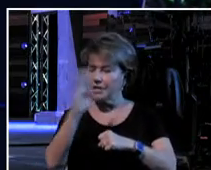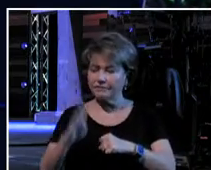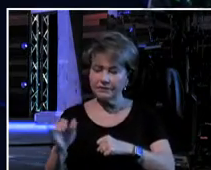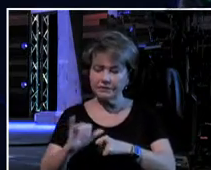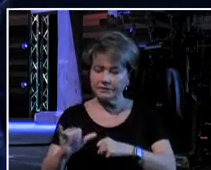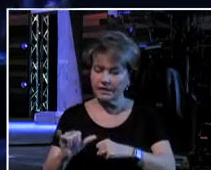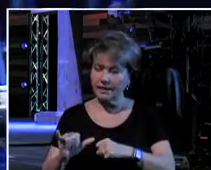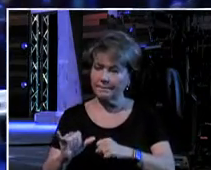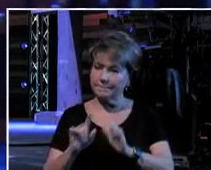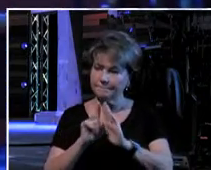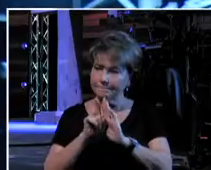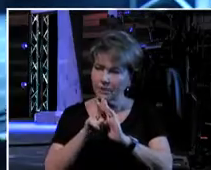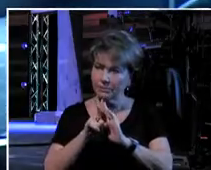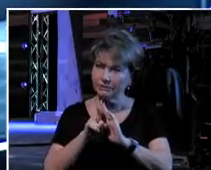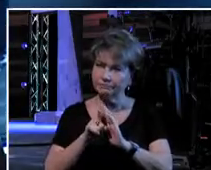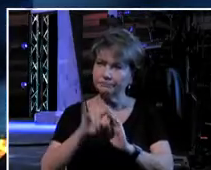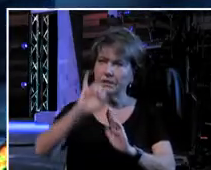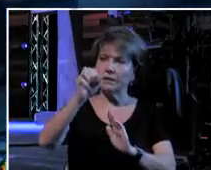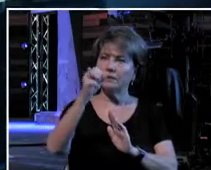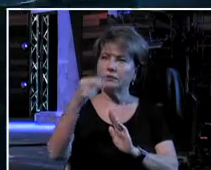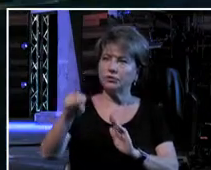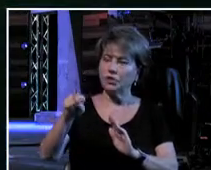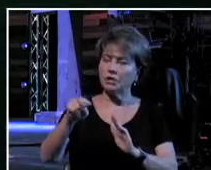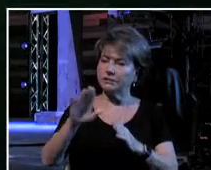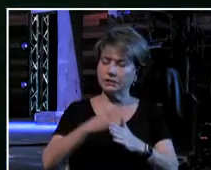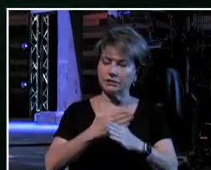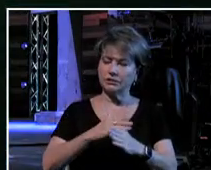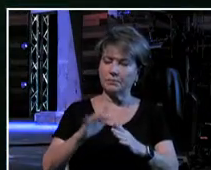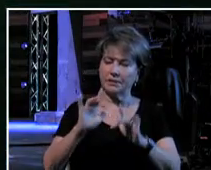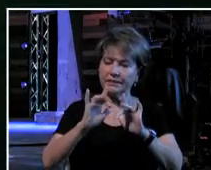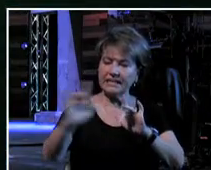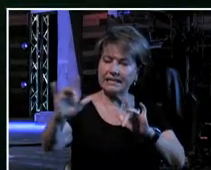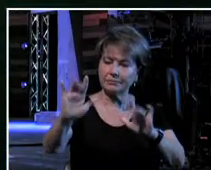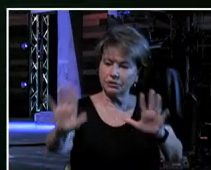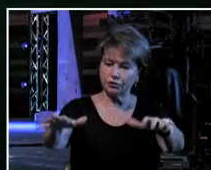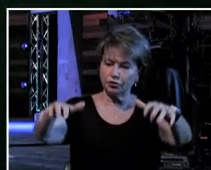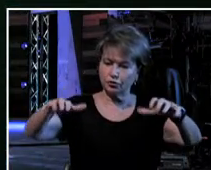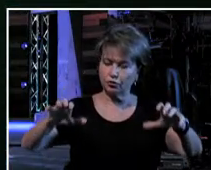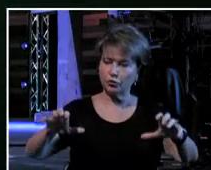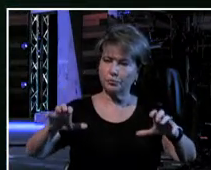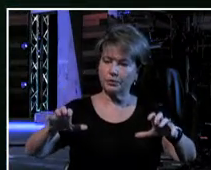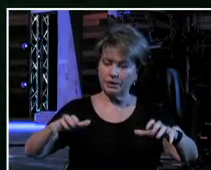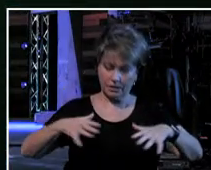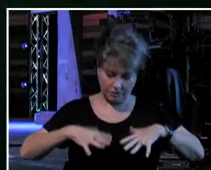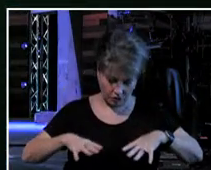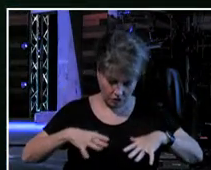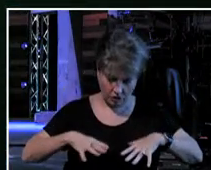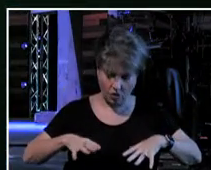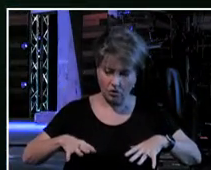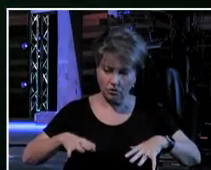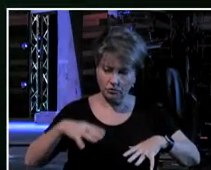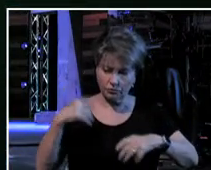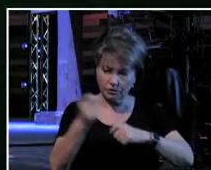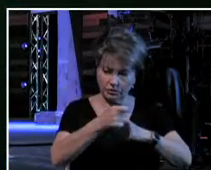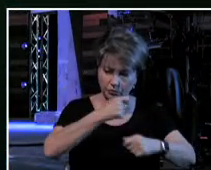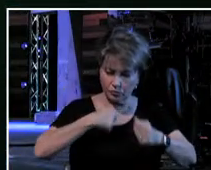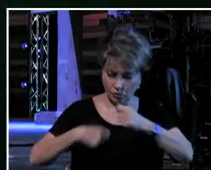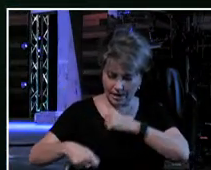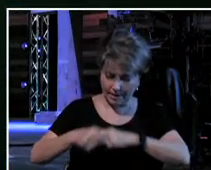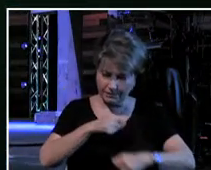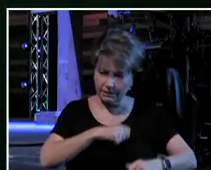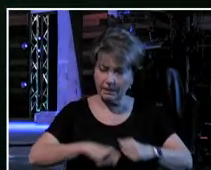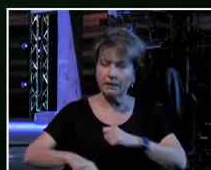is going to share from the empty tomb to the grave clothes that Jesus was wrapped in, to the